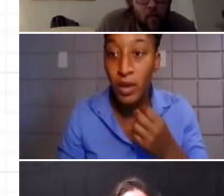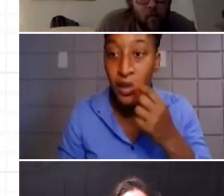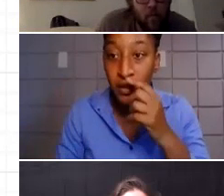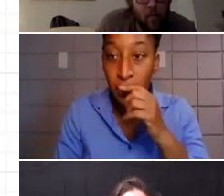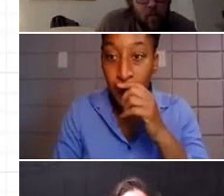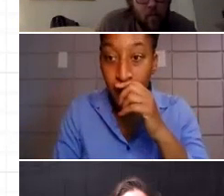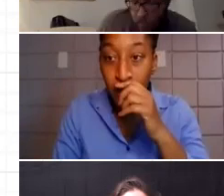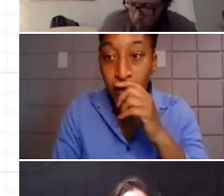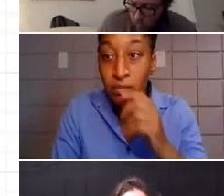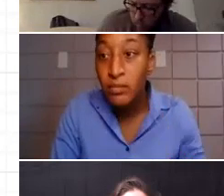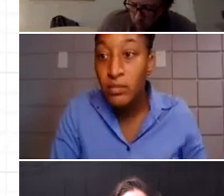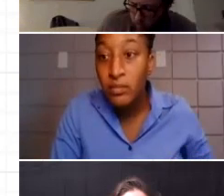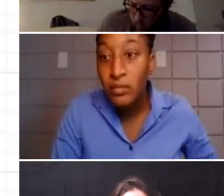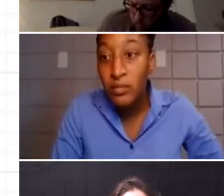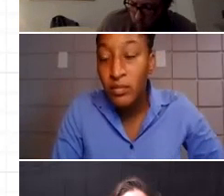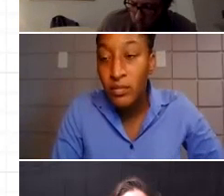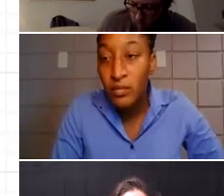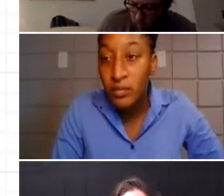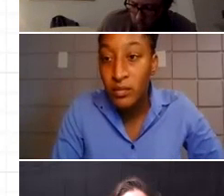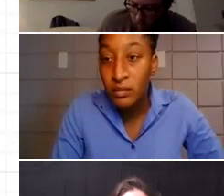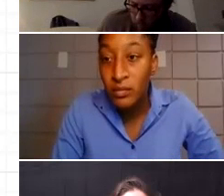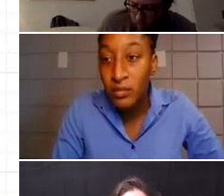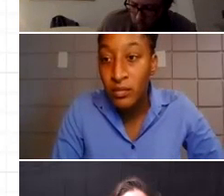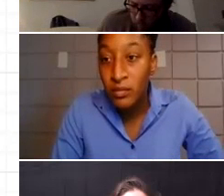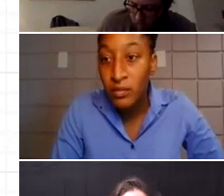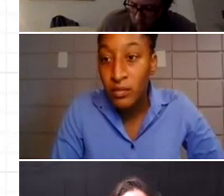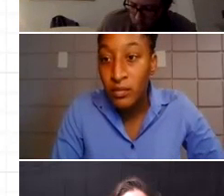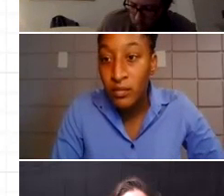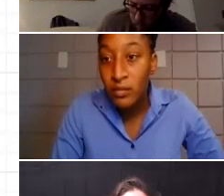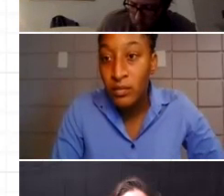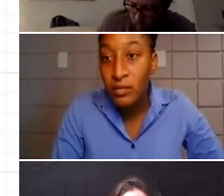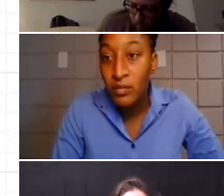One moment. Sure.